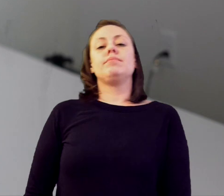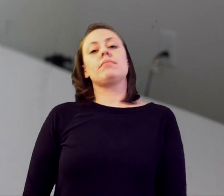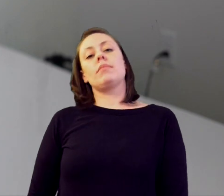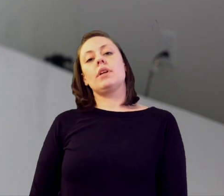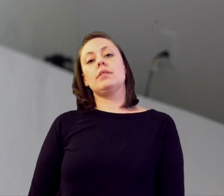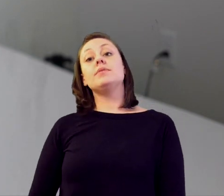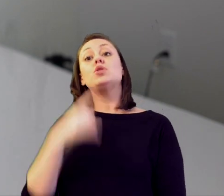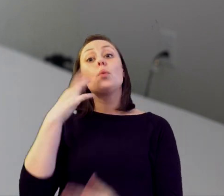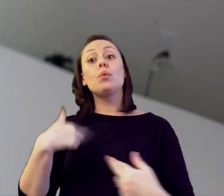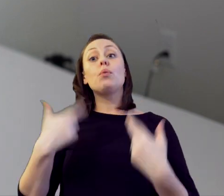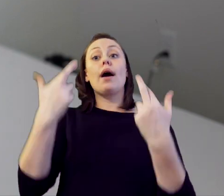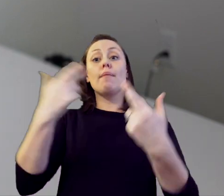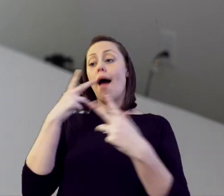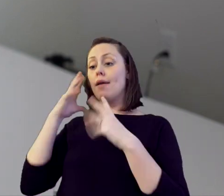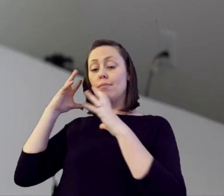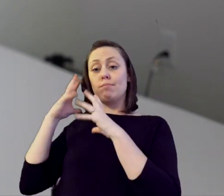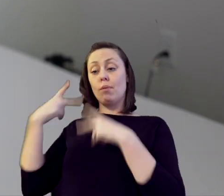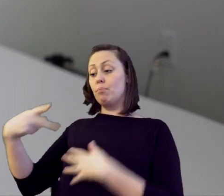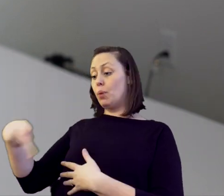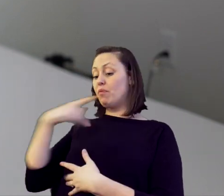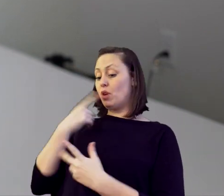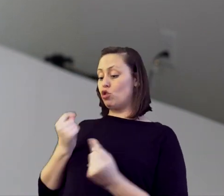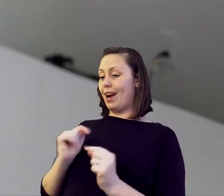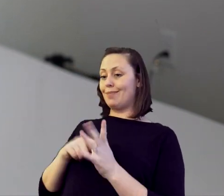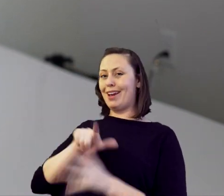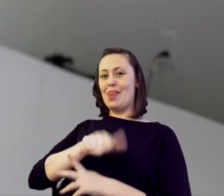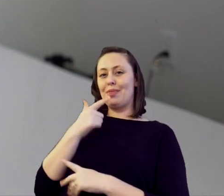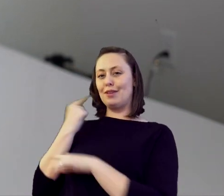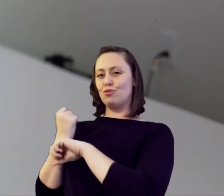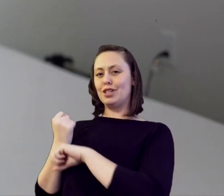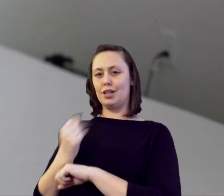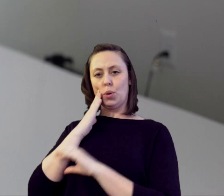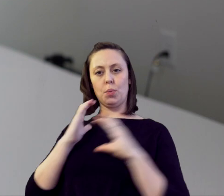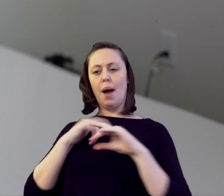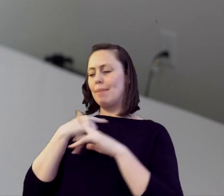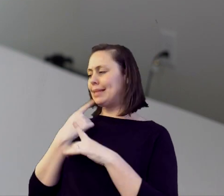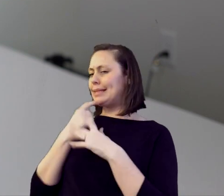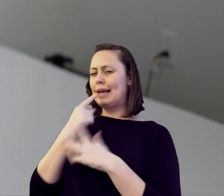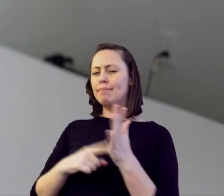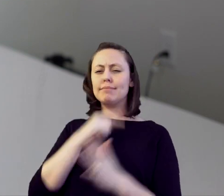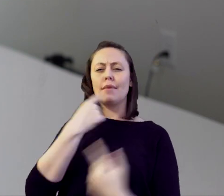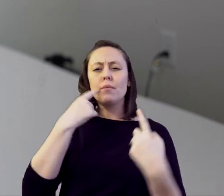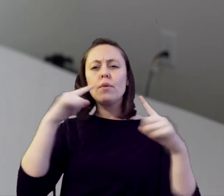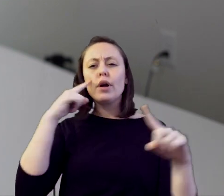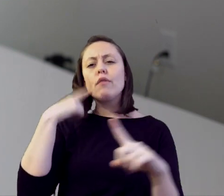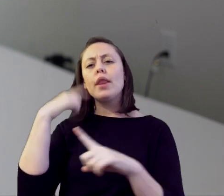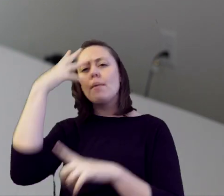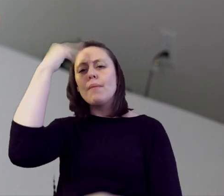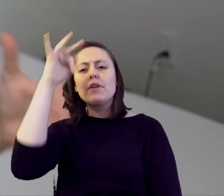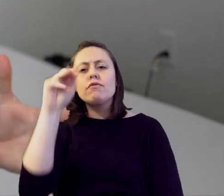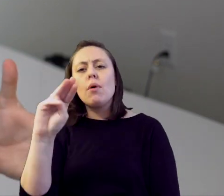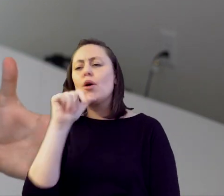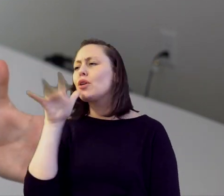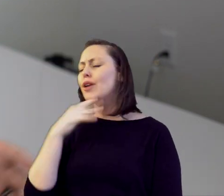So we recommend Purple if you want to try something other than the traditional mattress. Maybe something hasn't been working for you with memory foam, but you're not